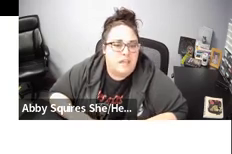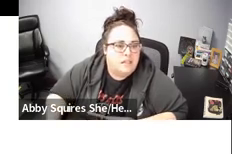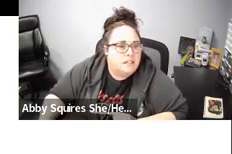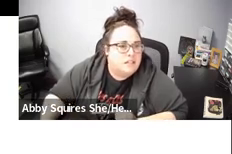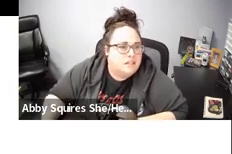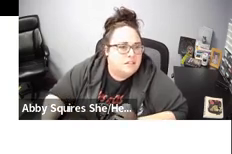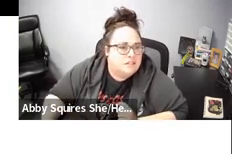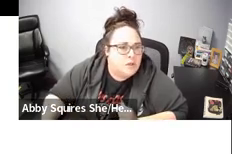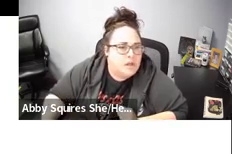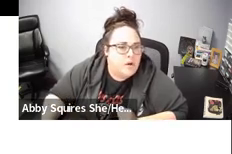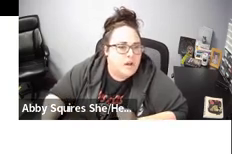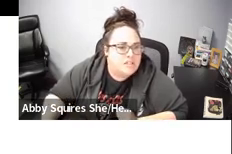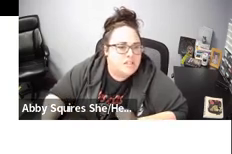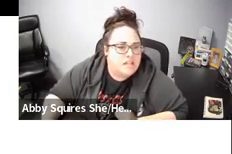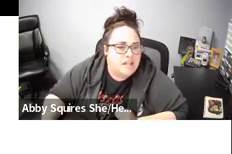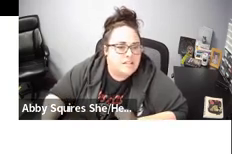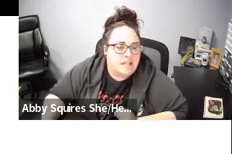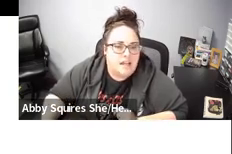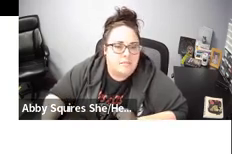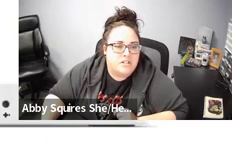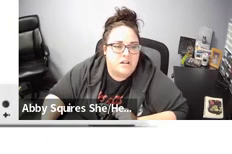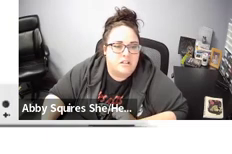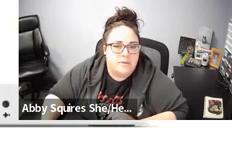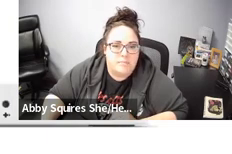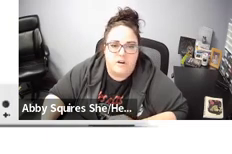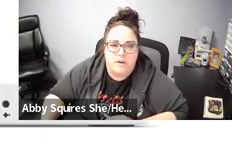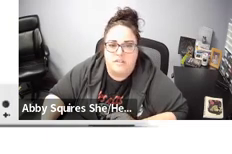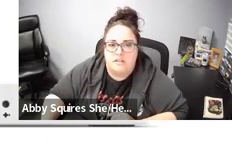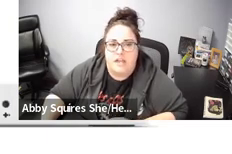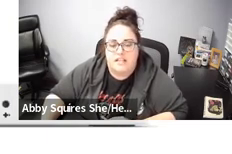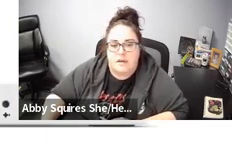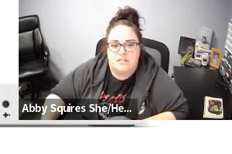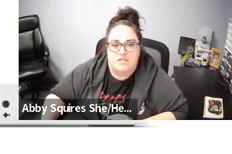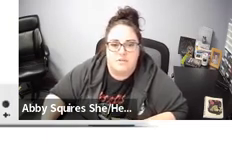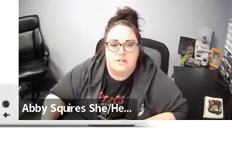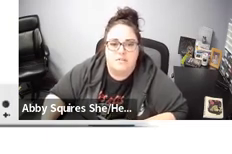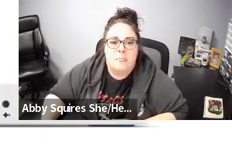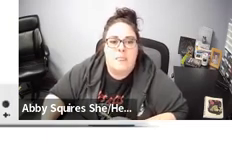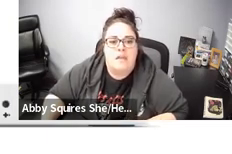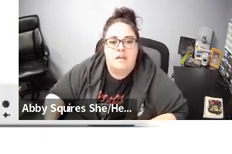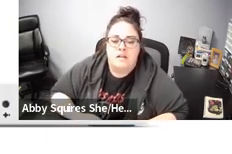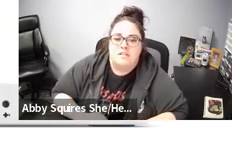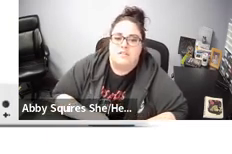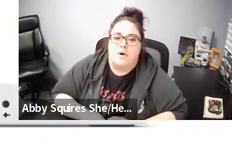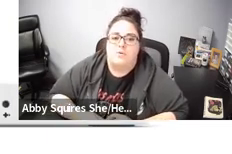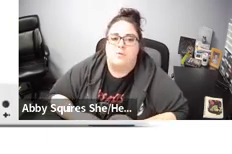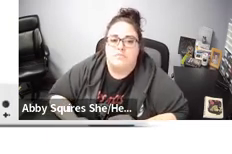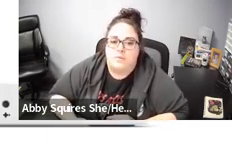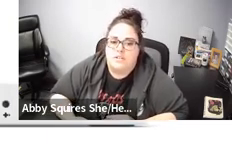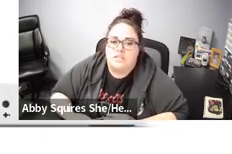And then you can go on to the next slide. I'm going to talk a little bit more about the Xbox controller.